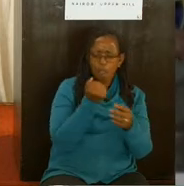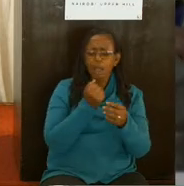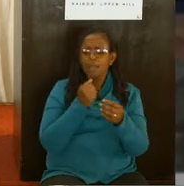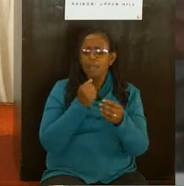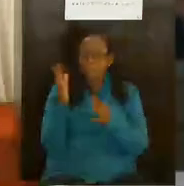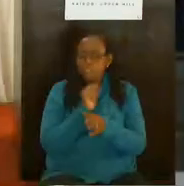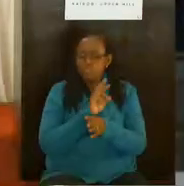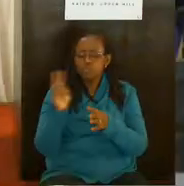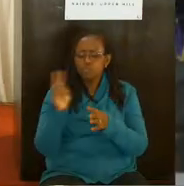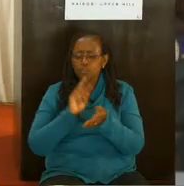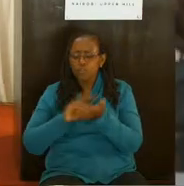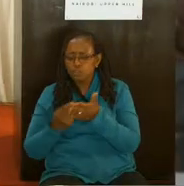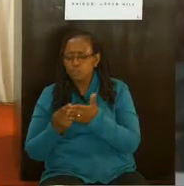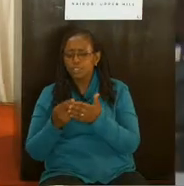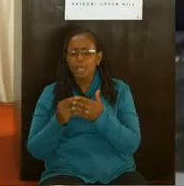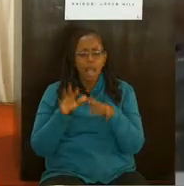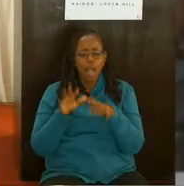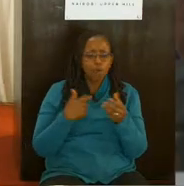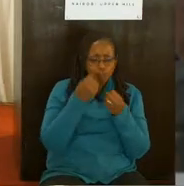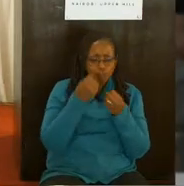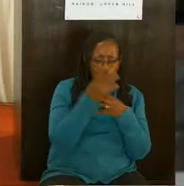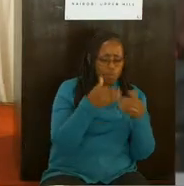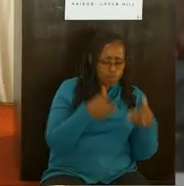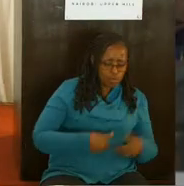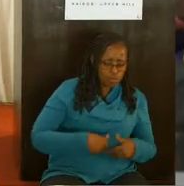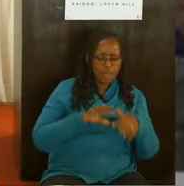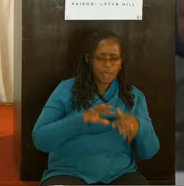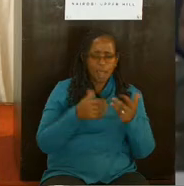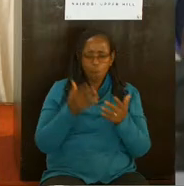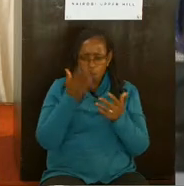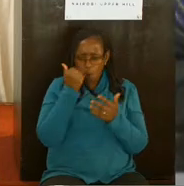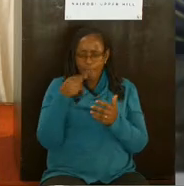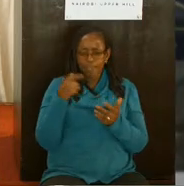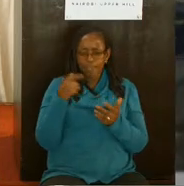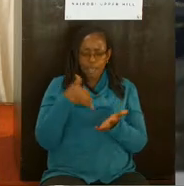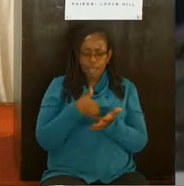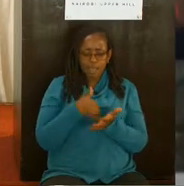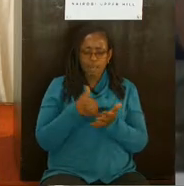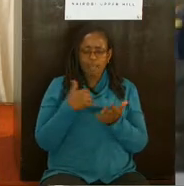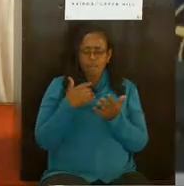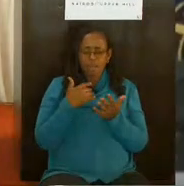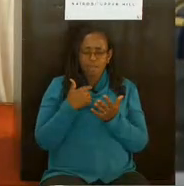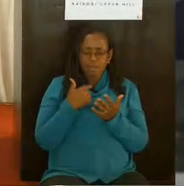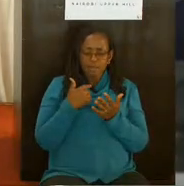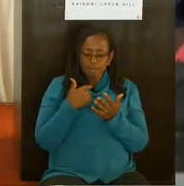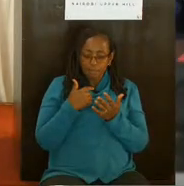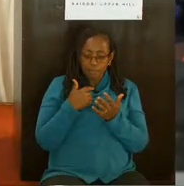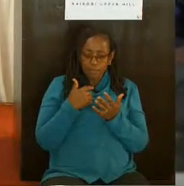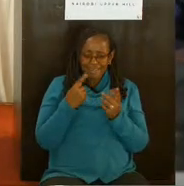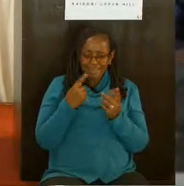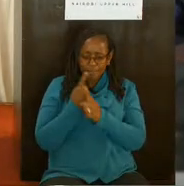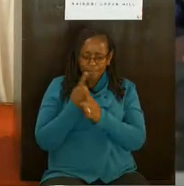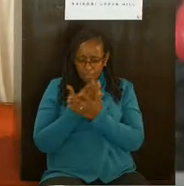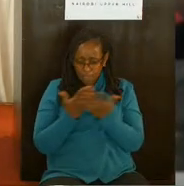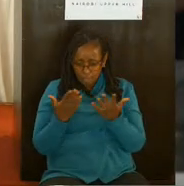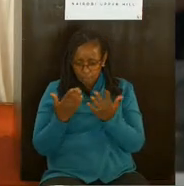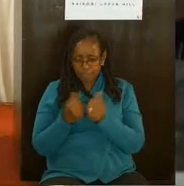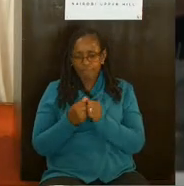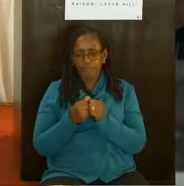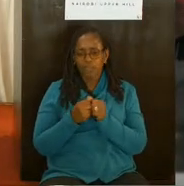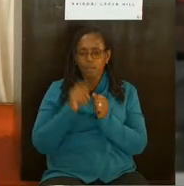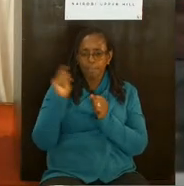do you reform the youth and why do they engage in ways that maybe we in terms of what we are seeing as a Trends